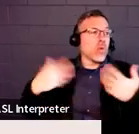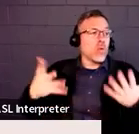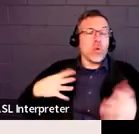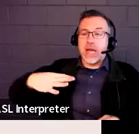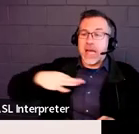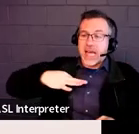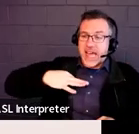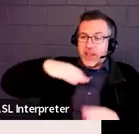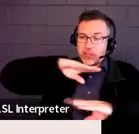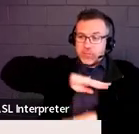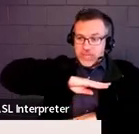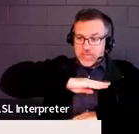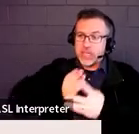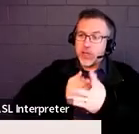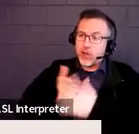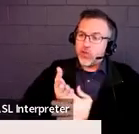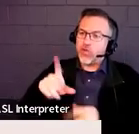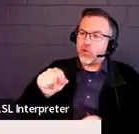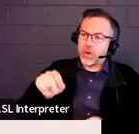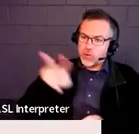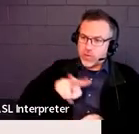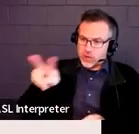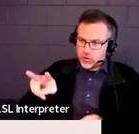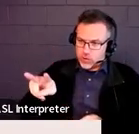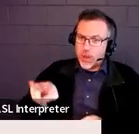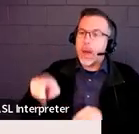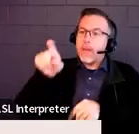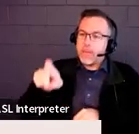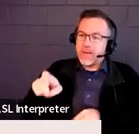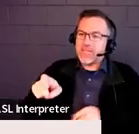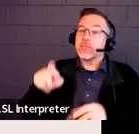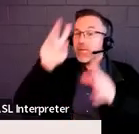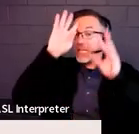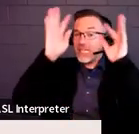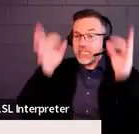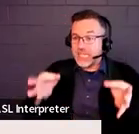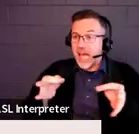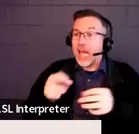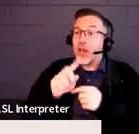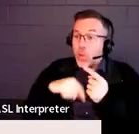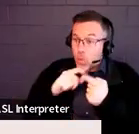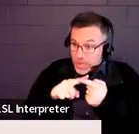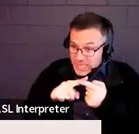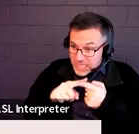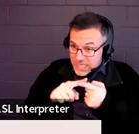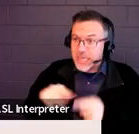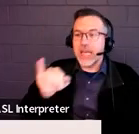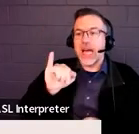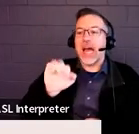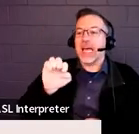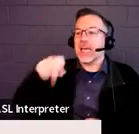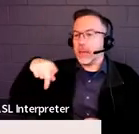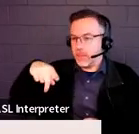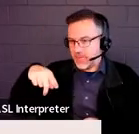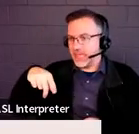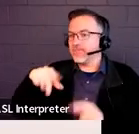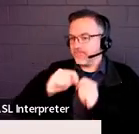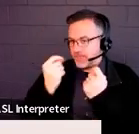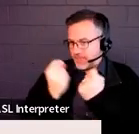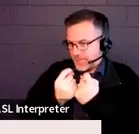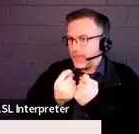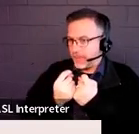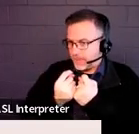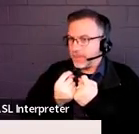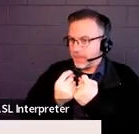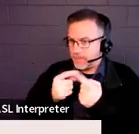eligibility through 22 is an IEP decision. So as a team, you are looking at